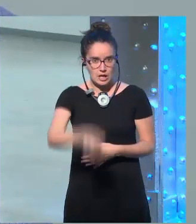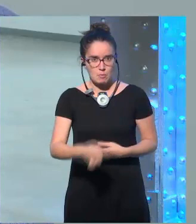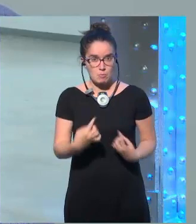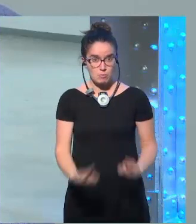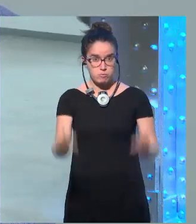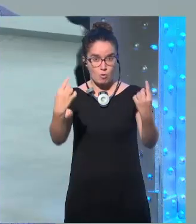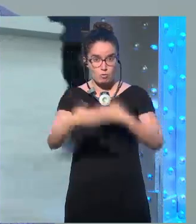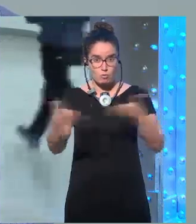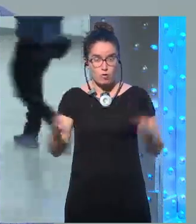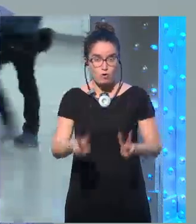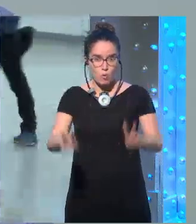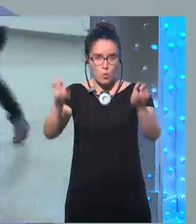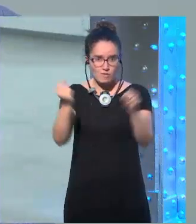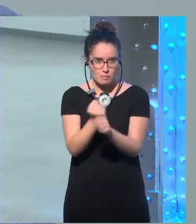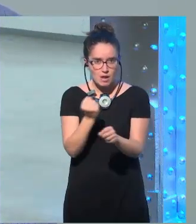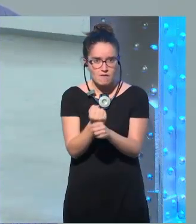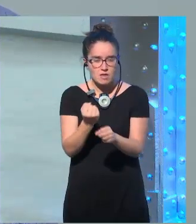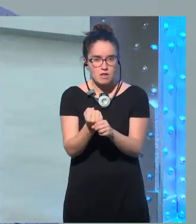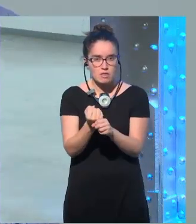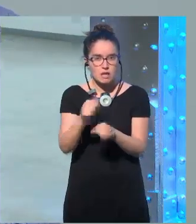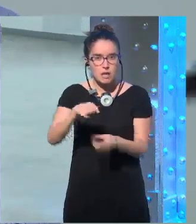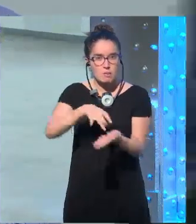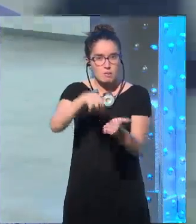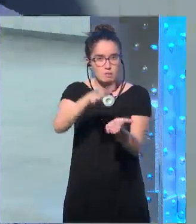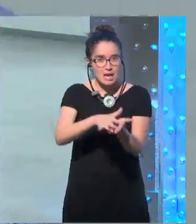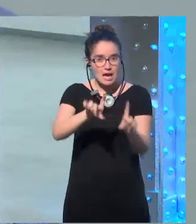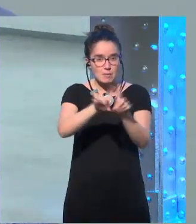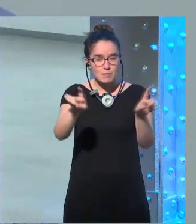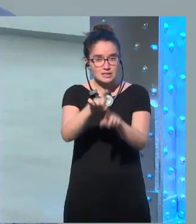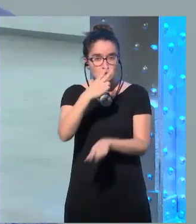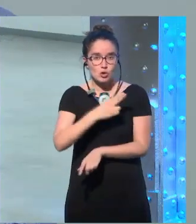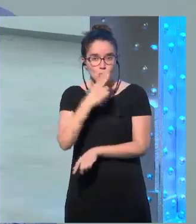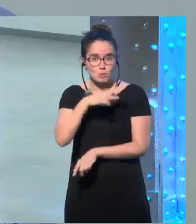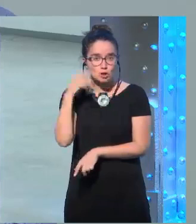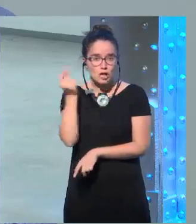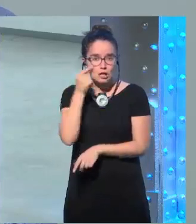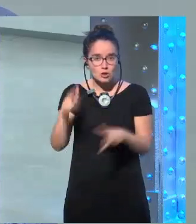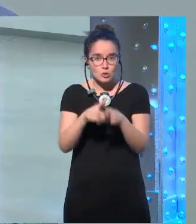different conferences. This is going to be the first one, the new employability. Then